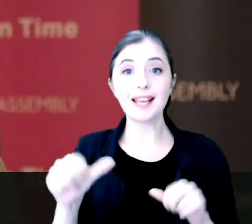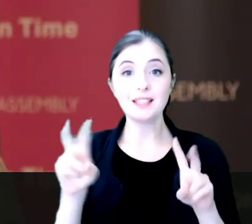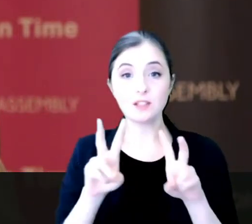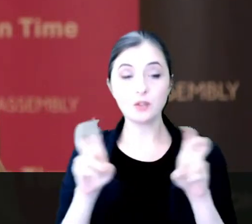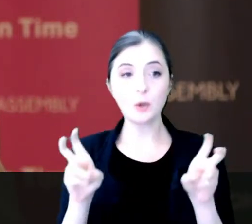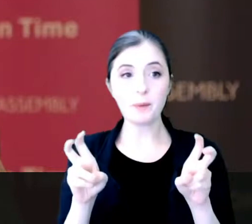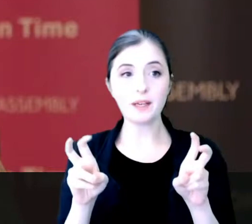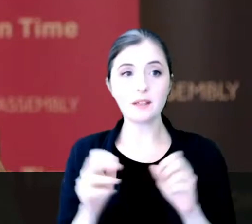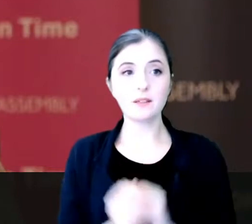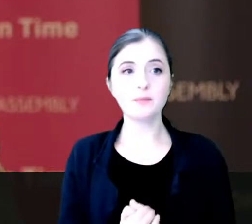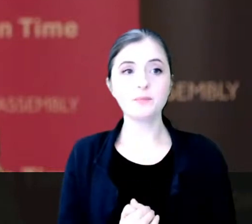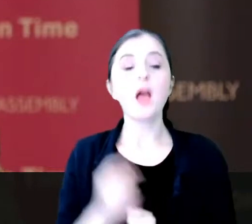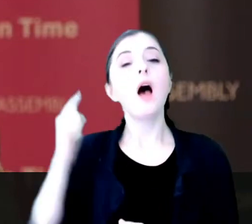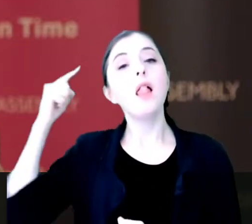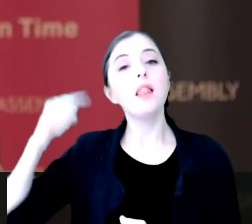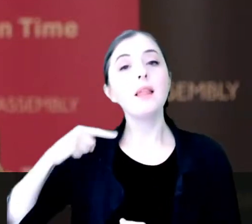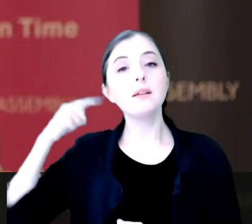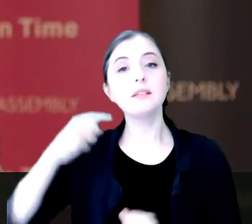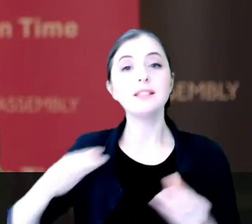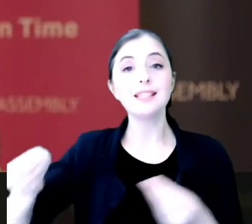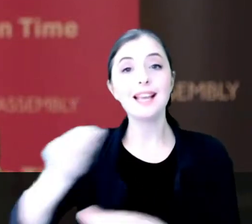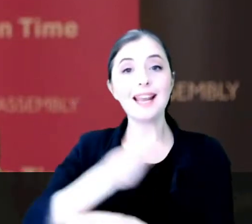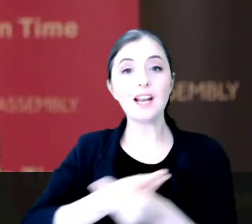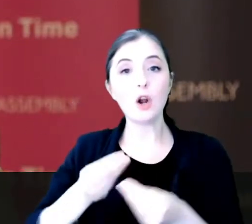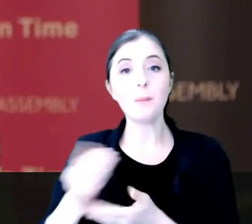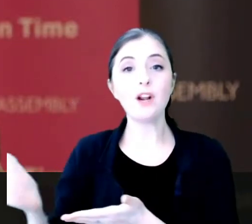is London's economic recovery.